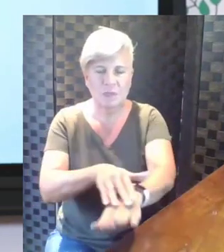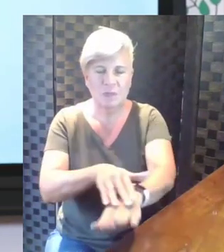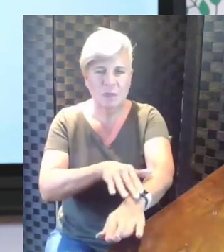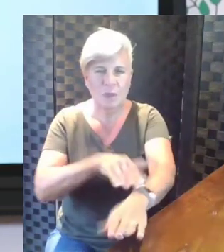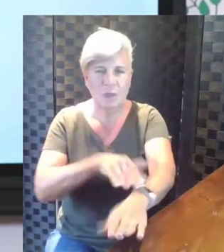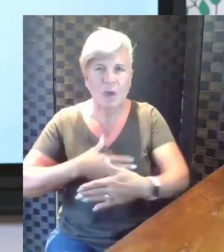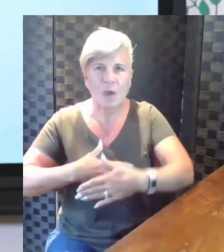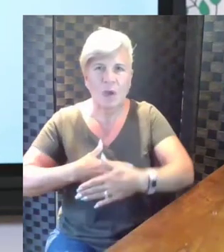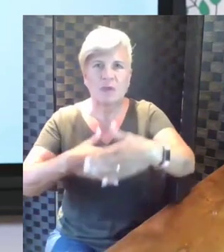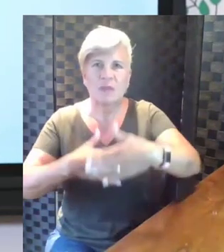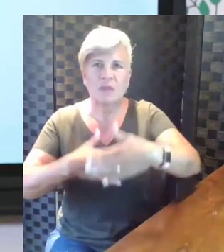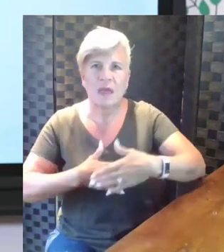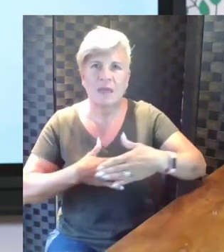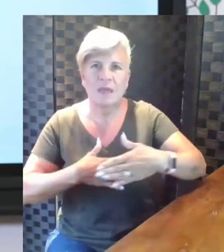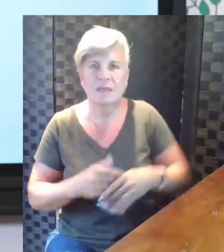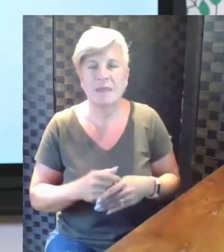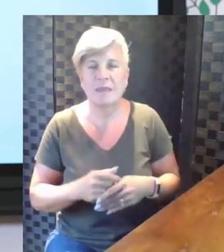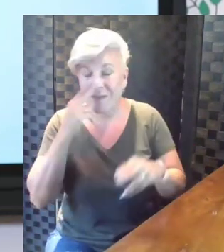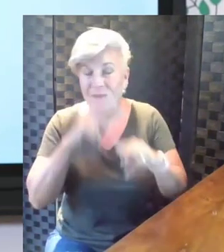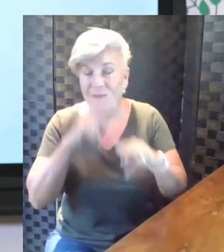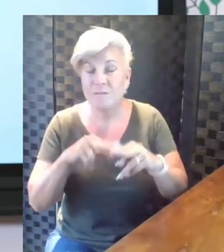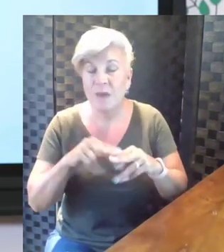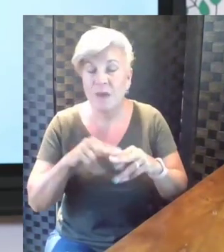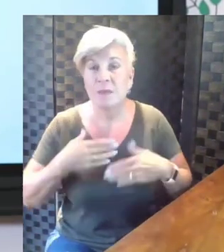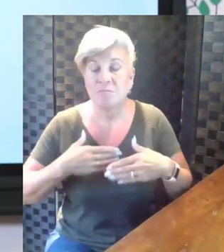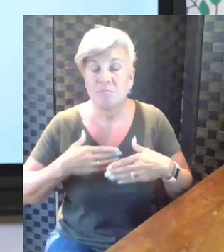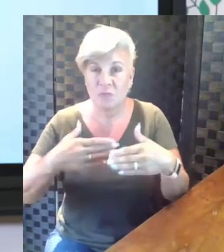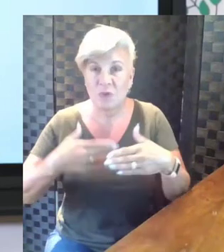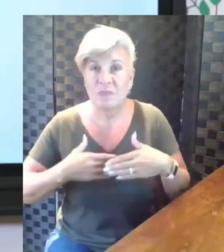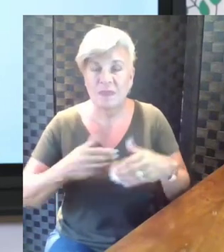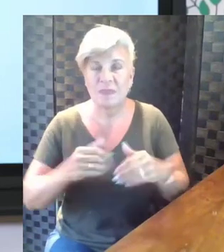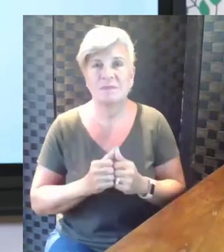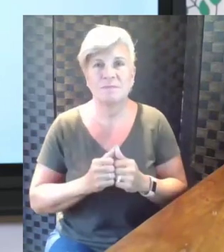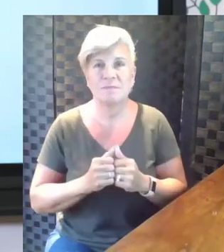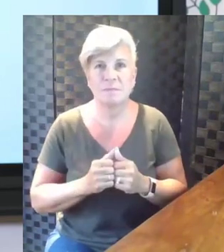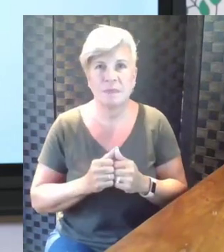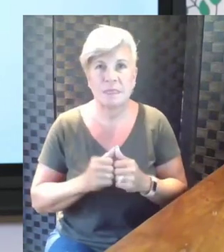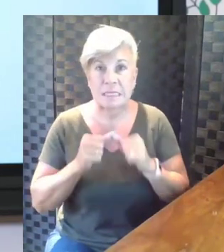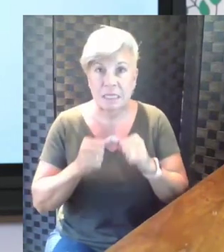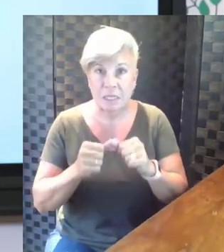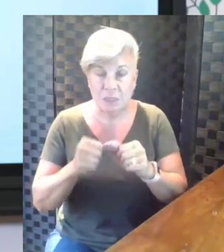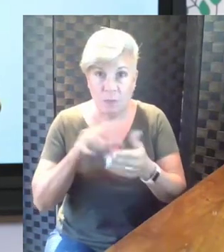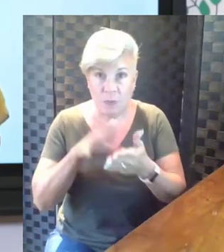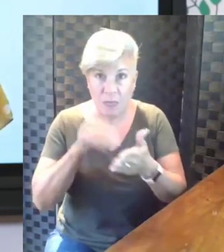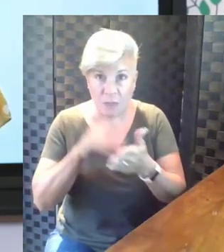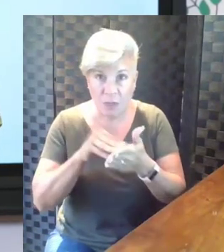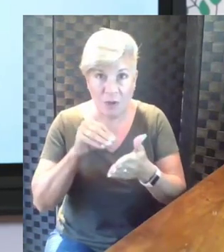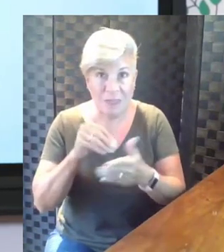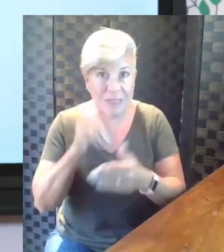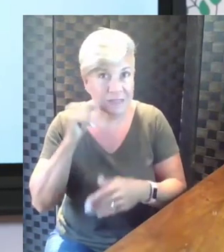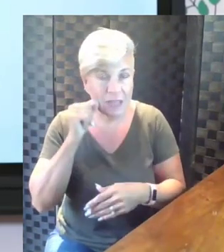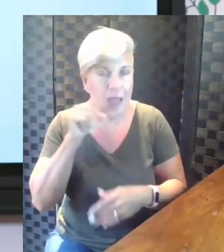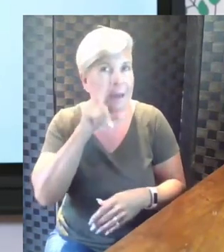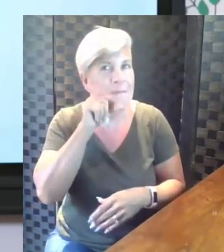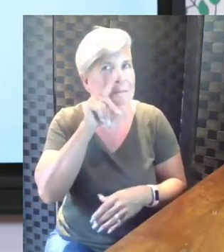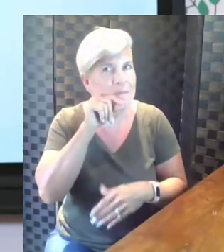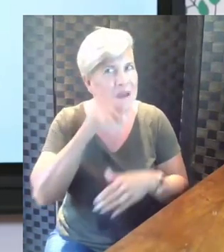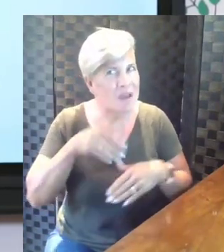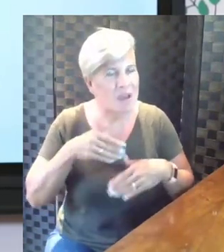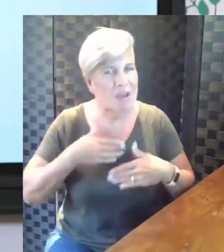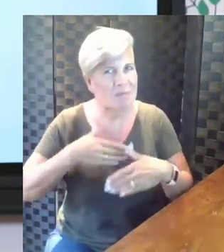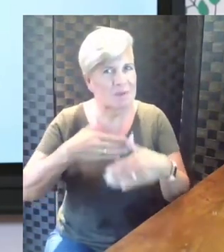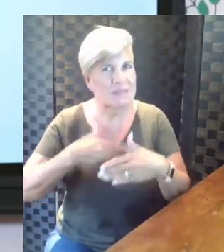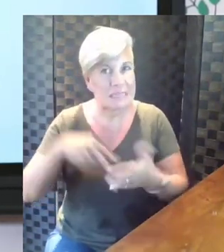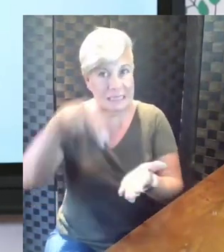and practice with a fun breathing exercise. So let's continue what we learned yesterday. So we're going to be doing some bird breathing again today. So we're going to